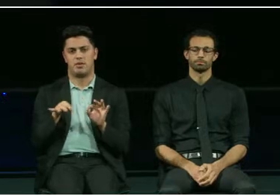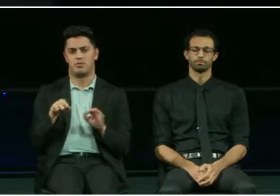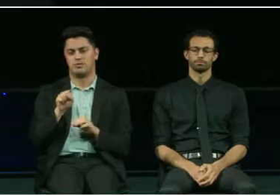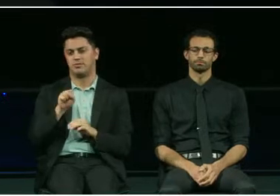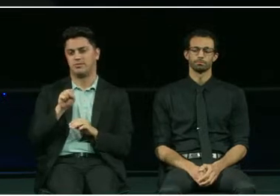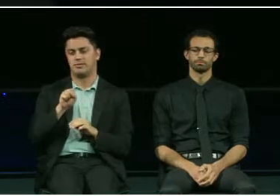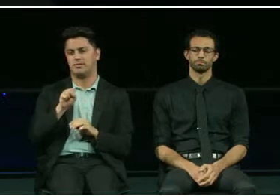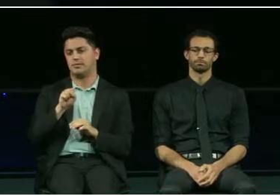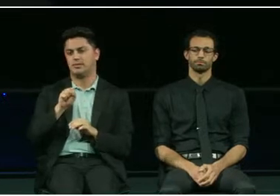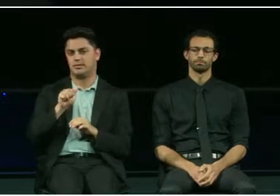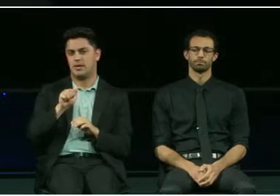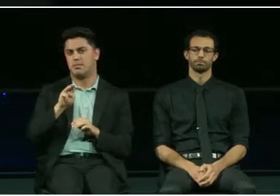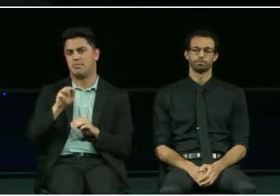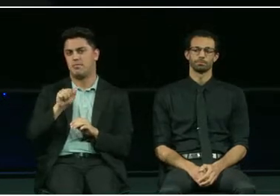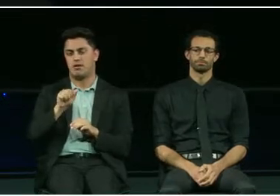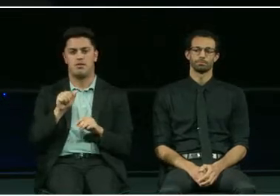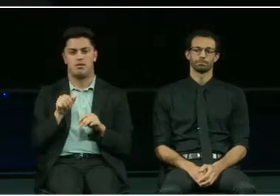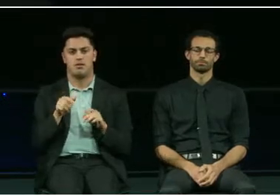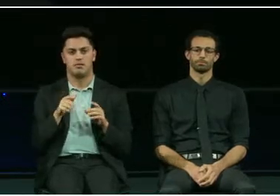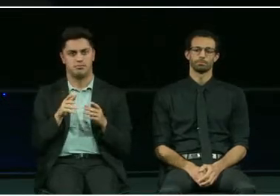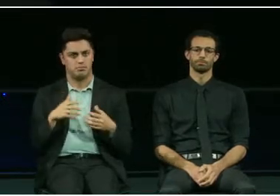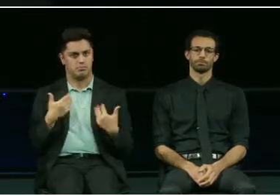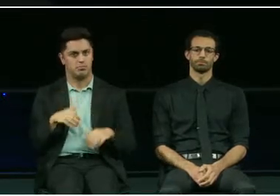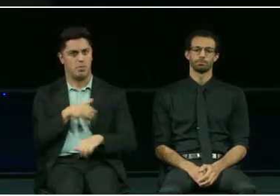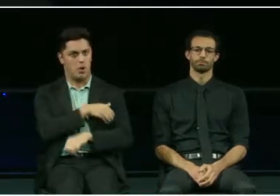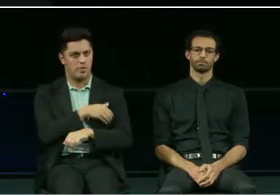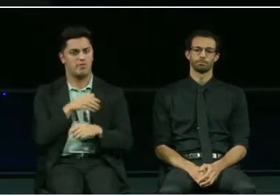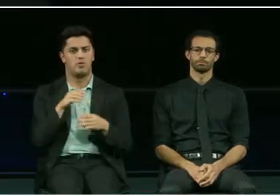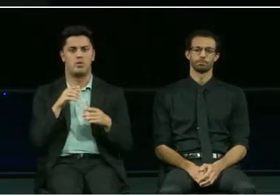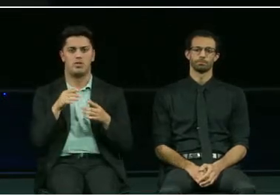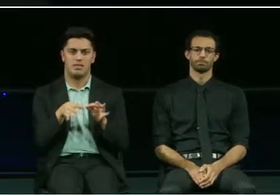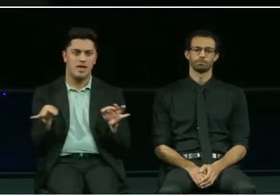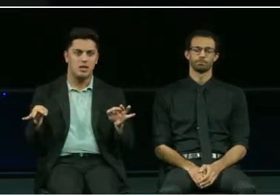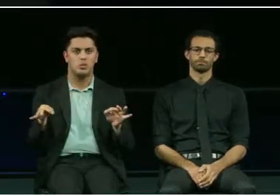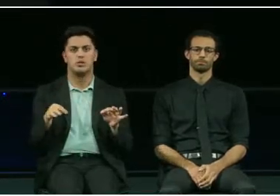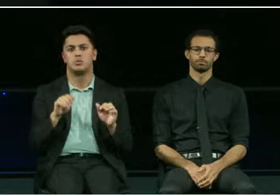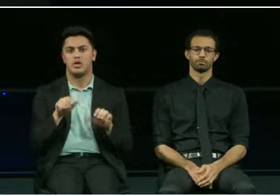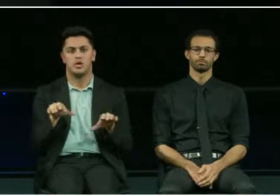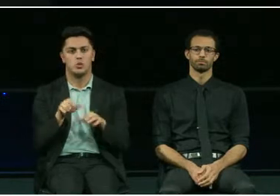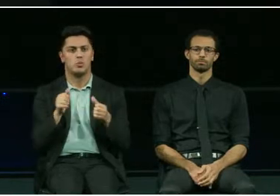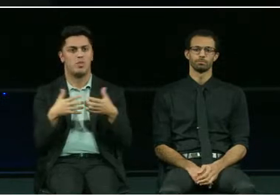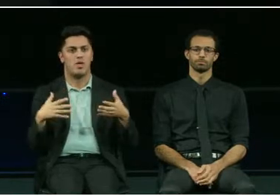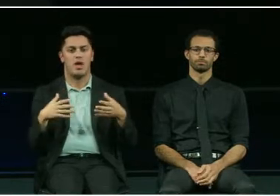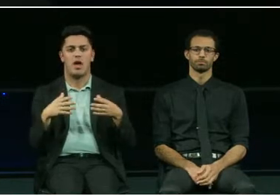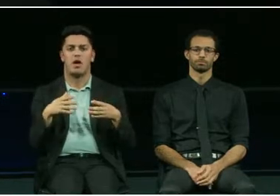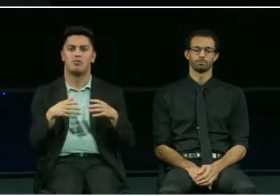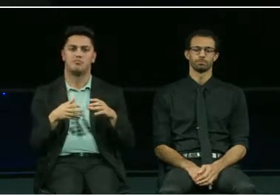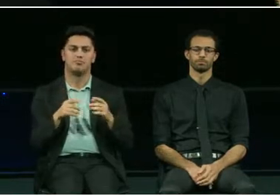actually do it. And without narration, without kind of maybe,